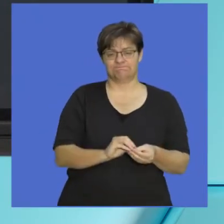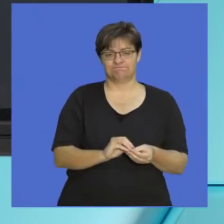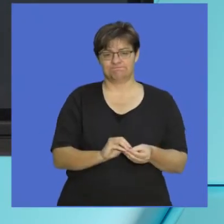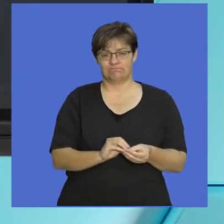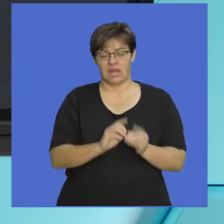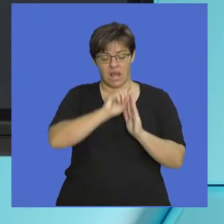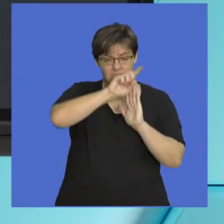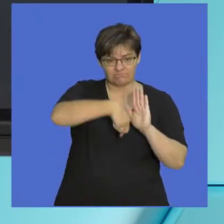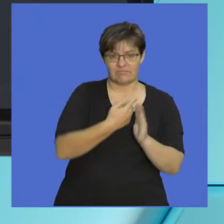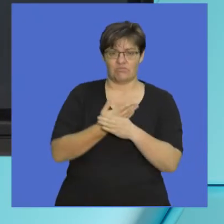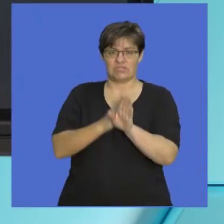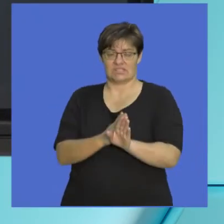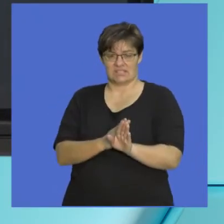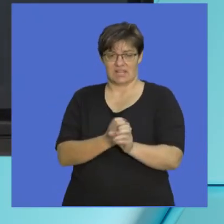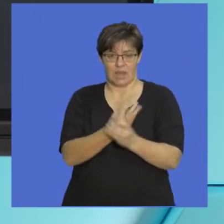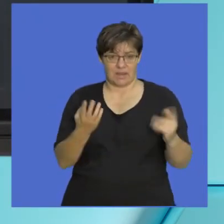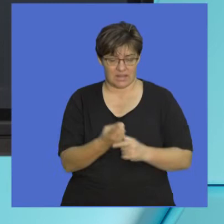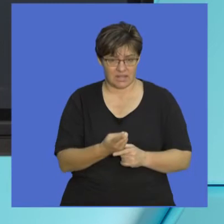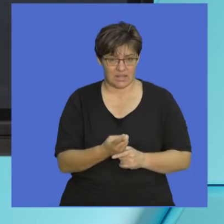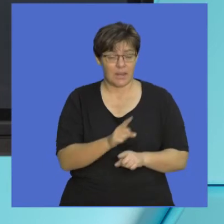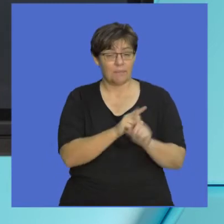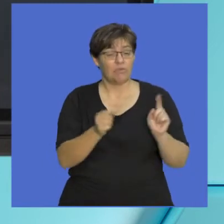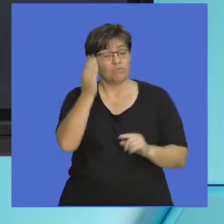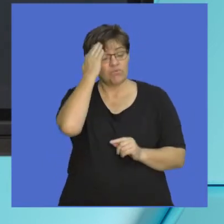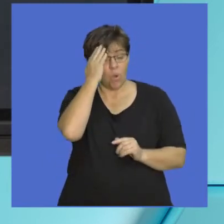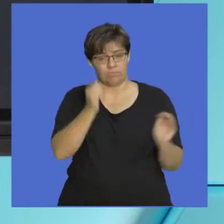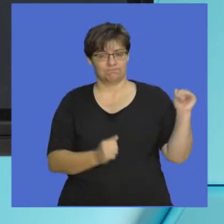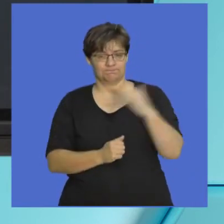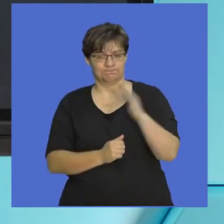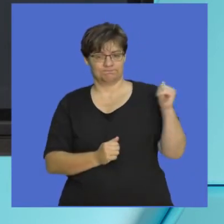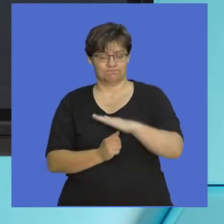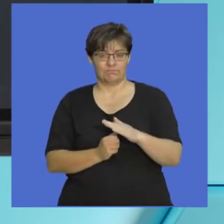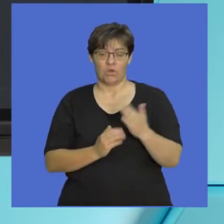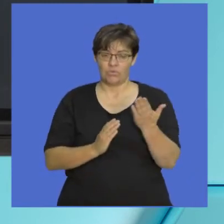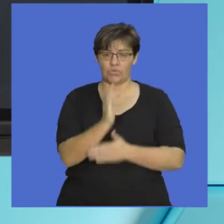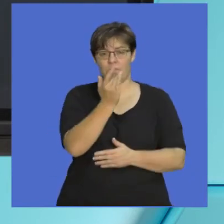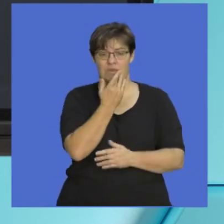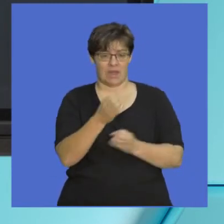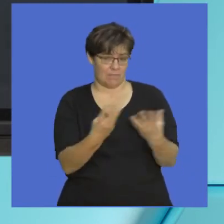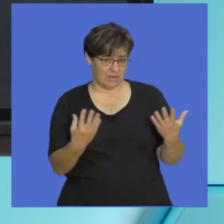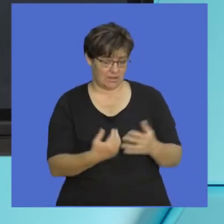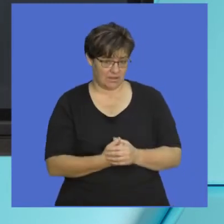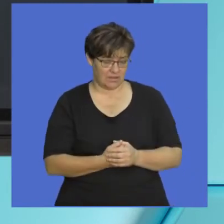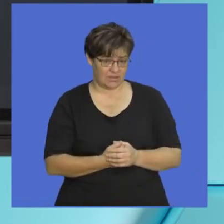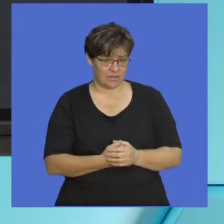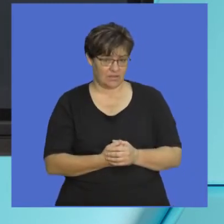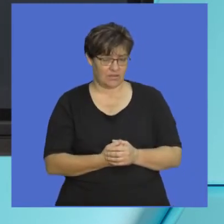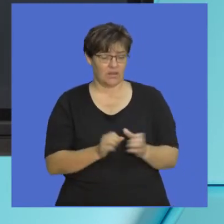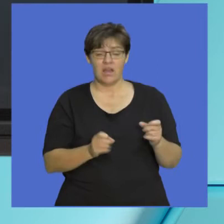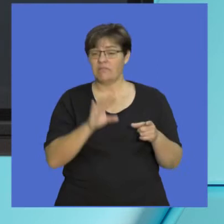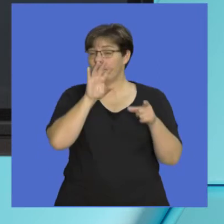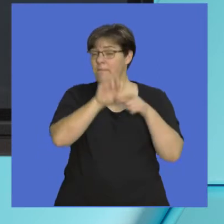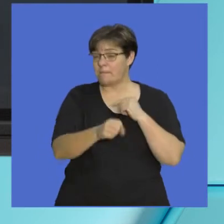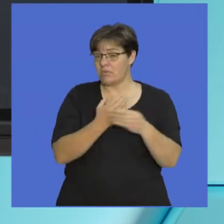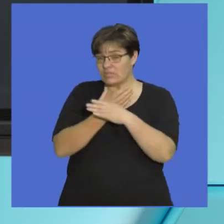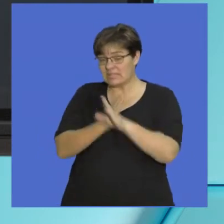total resistance in the circuit, provided we know how much current passes through the battery. But now, if we are to measure or